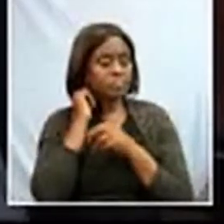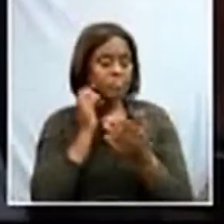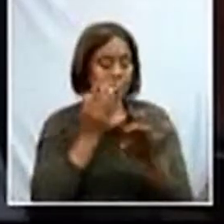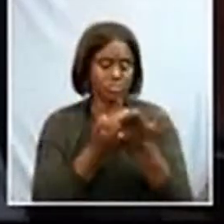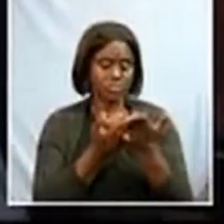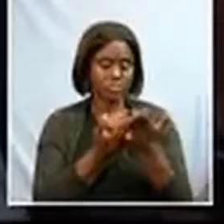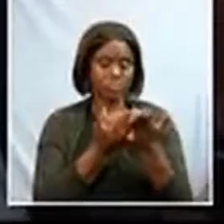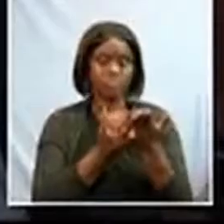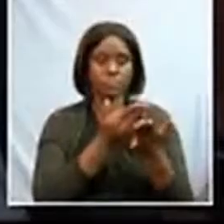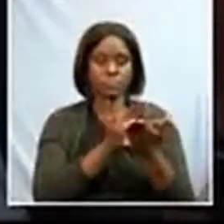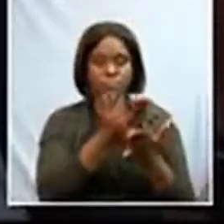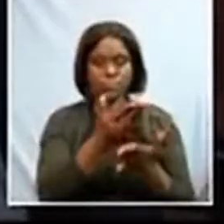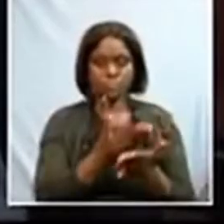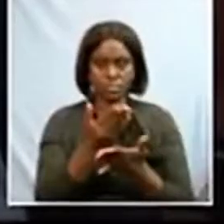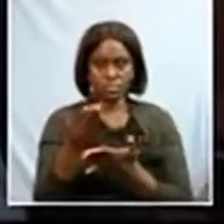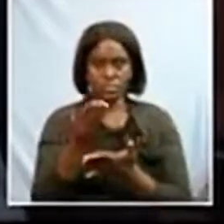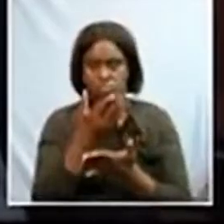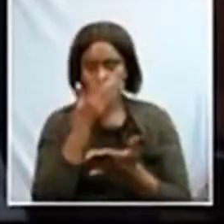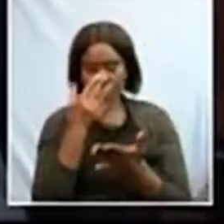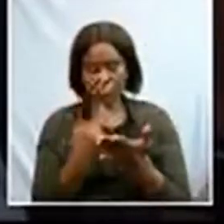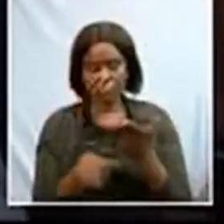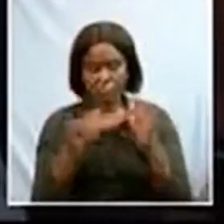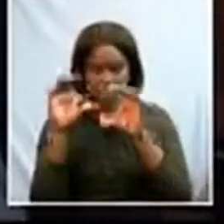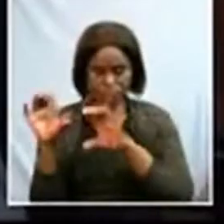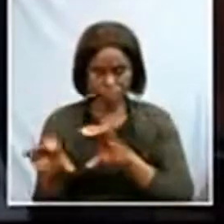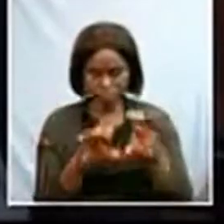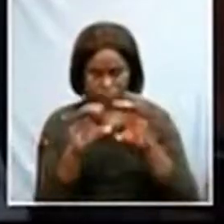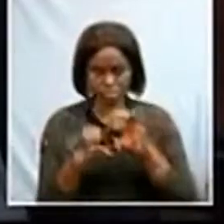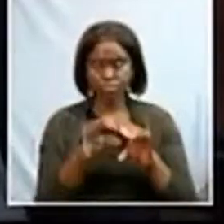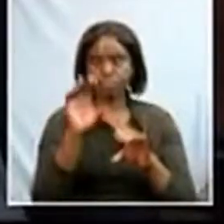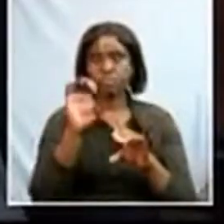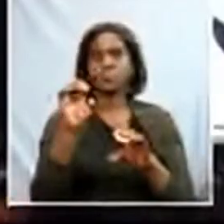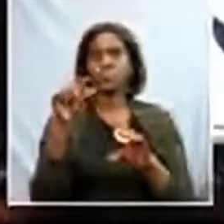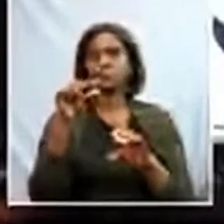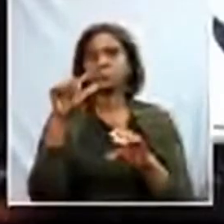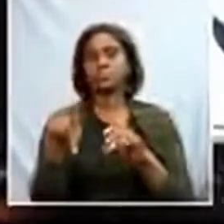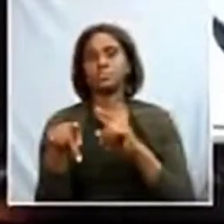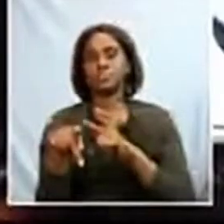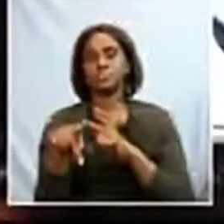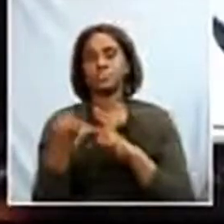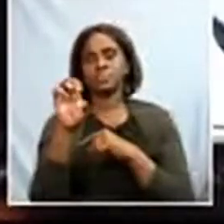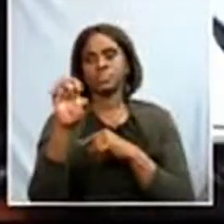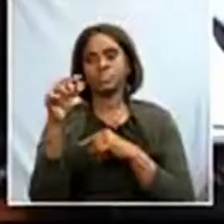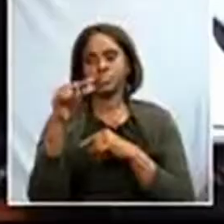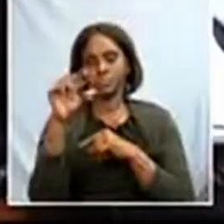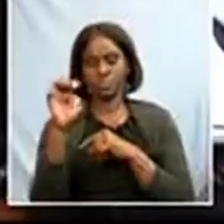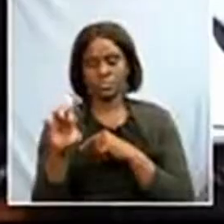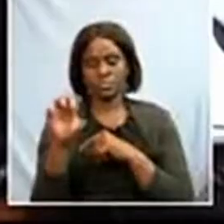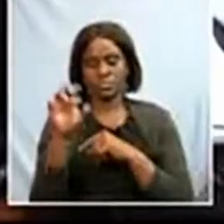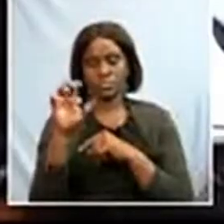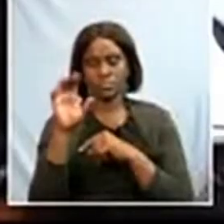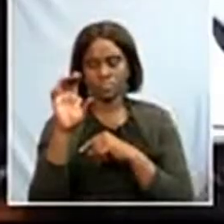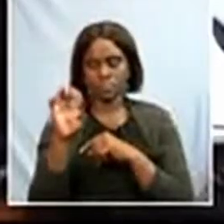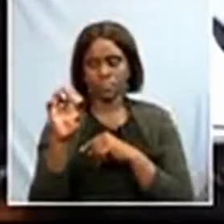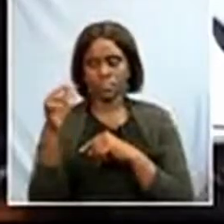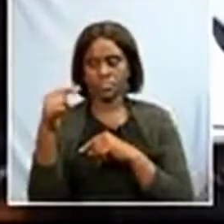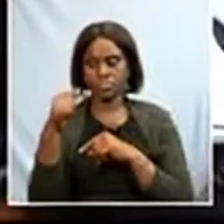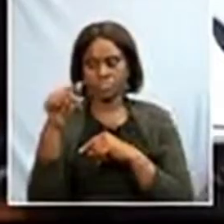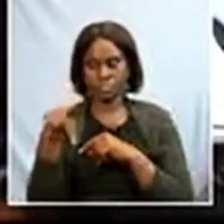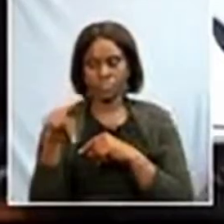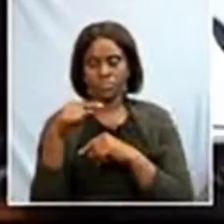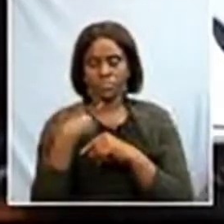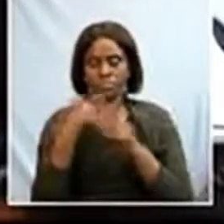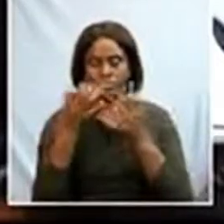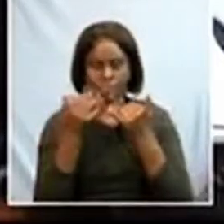procurement is supposed to be done through the EGP, and I would want